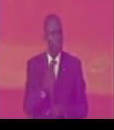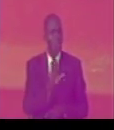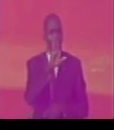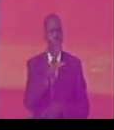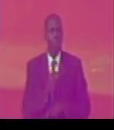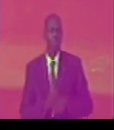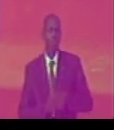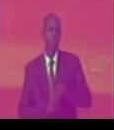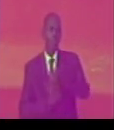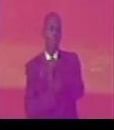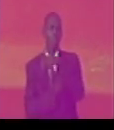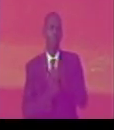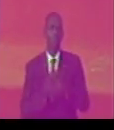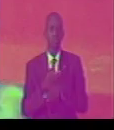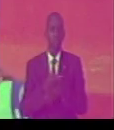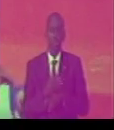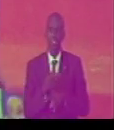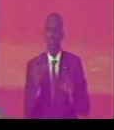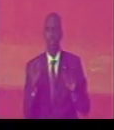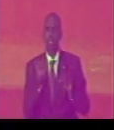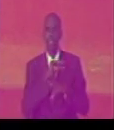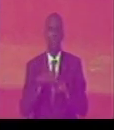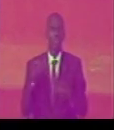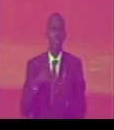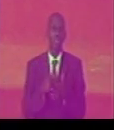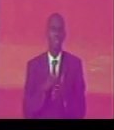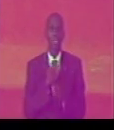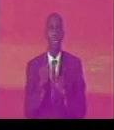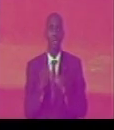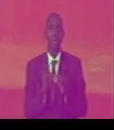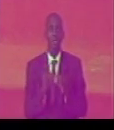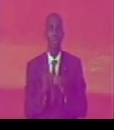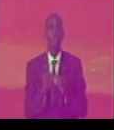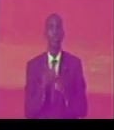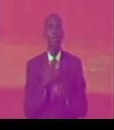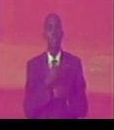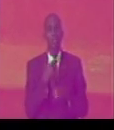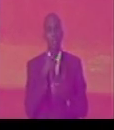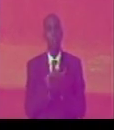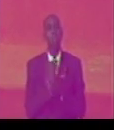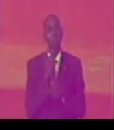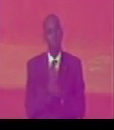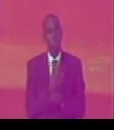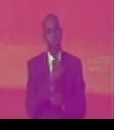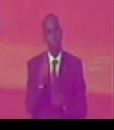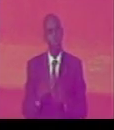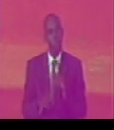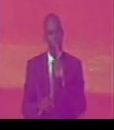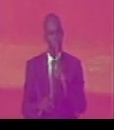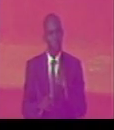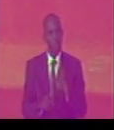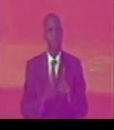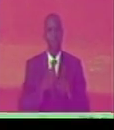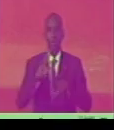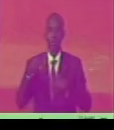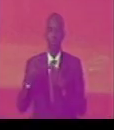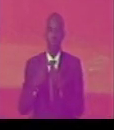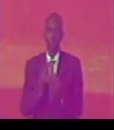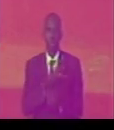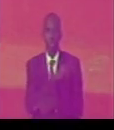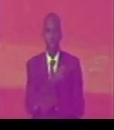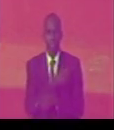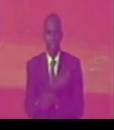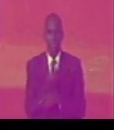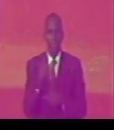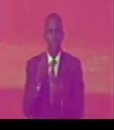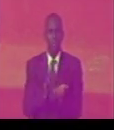yes. He said, why not still use the walking stick? I said, no, I'm not using it anymore. Then he said I should be using one. We